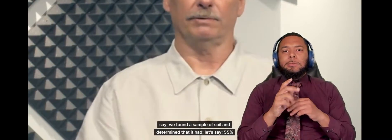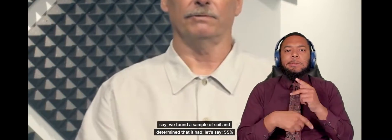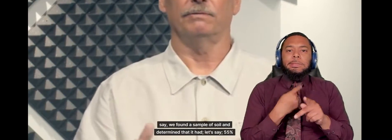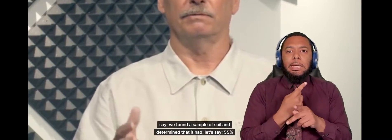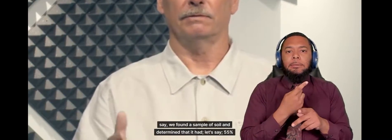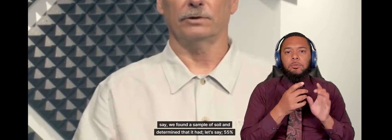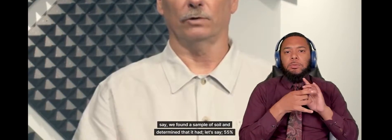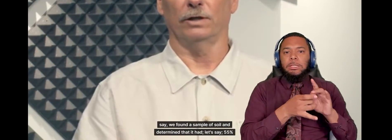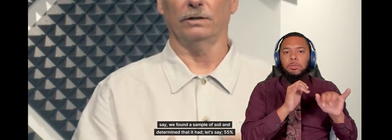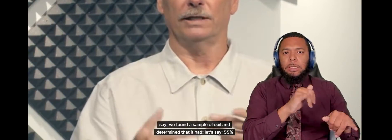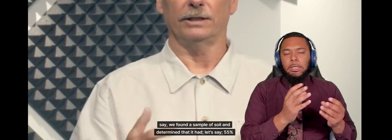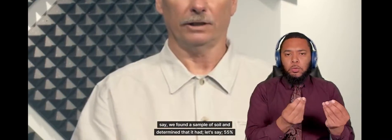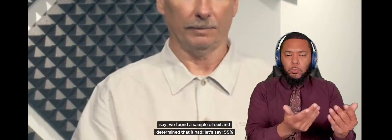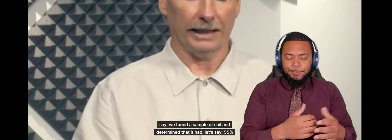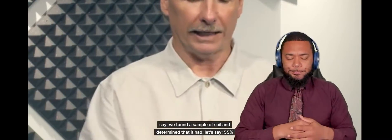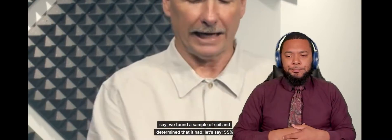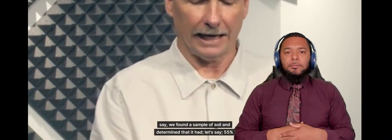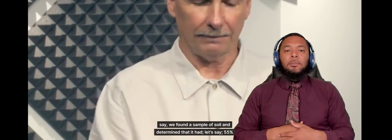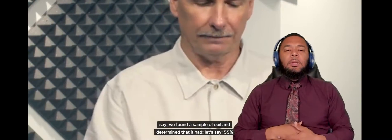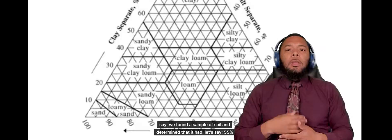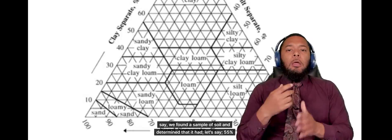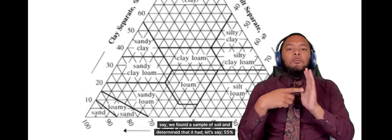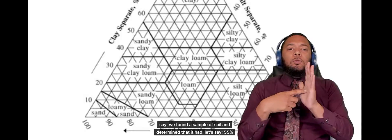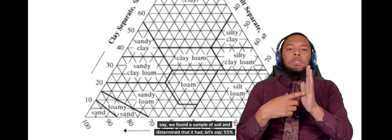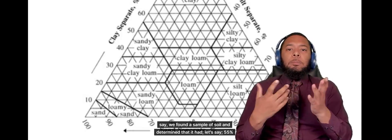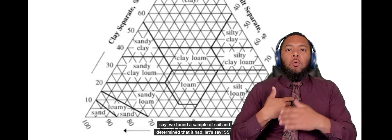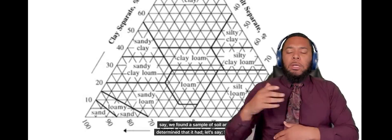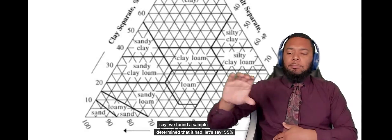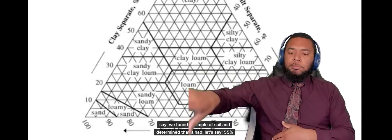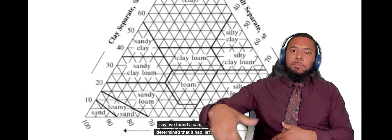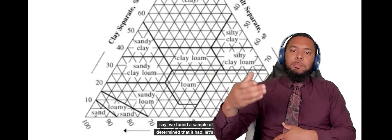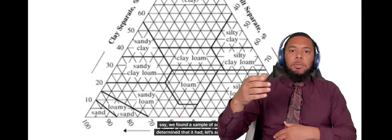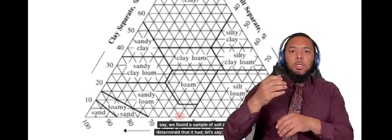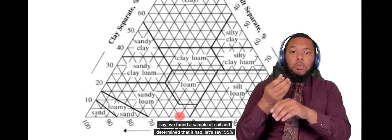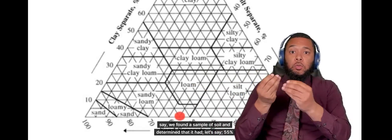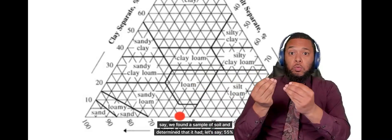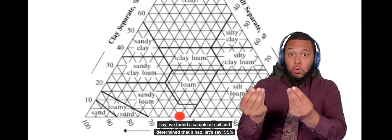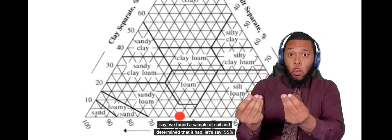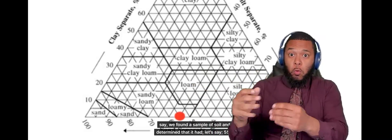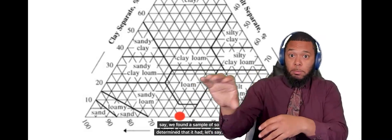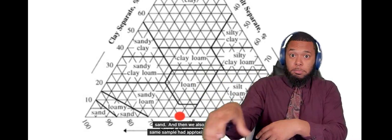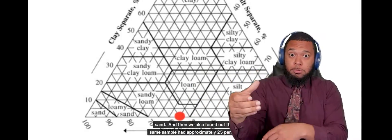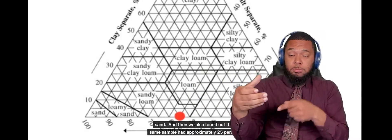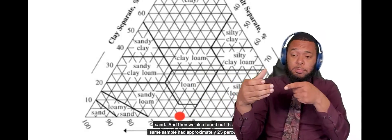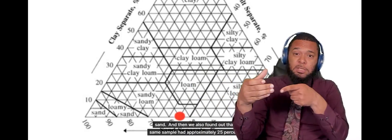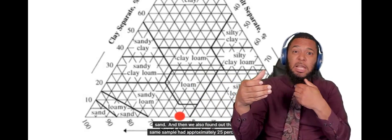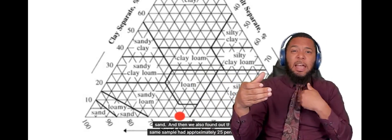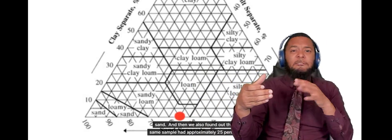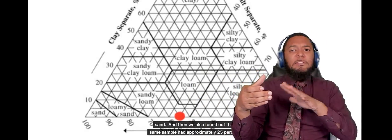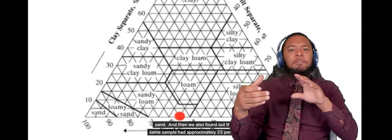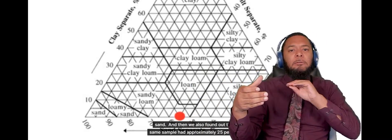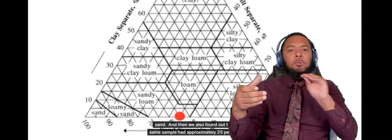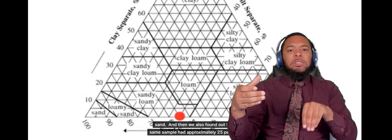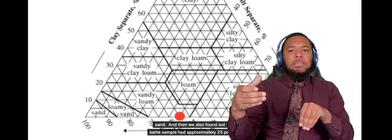found a sample of soil and determined that it had, let's say, 55% sand.